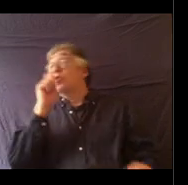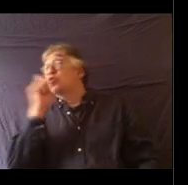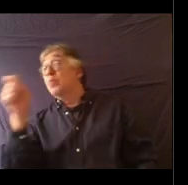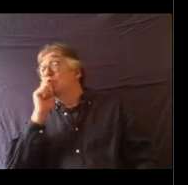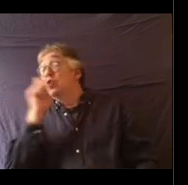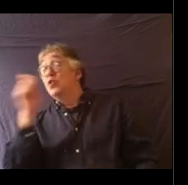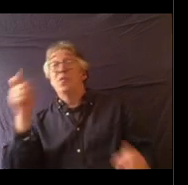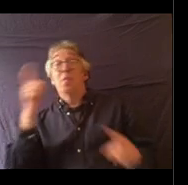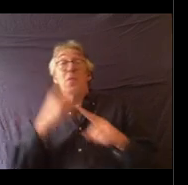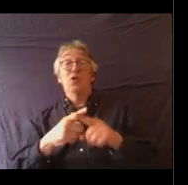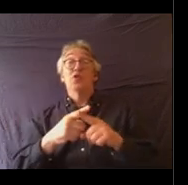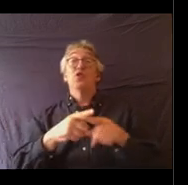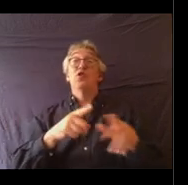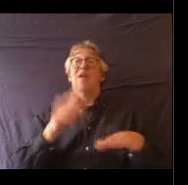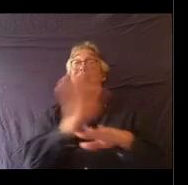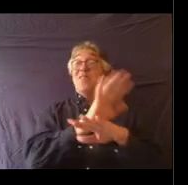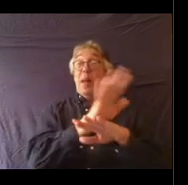properly.